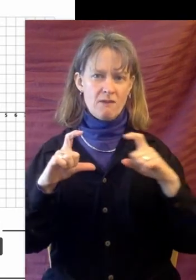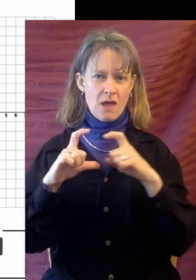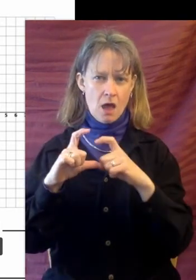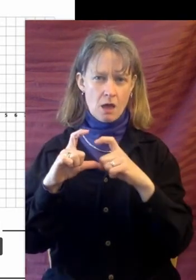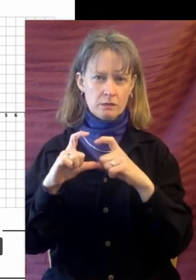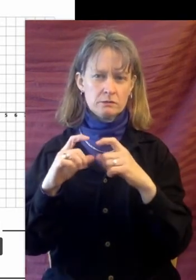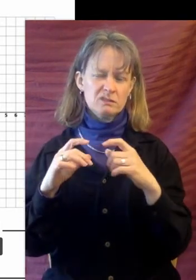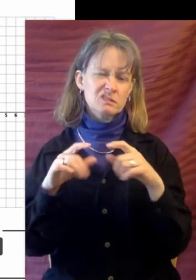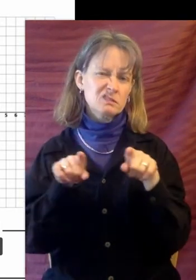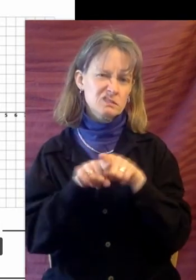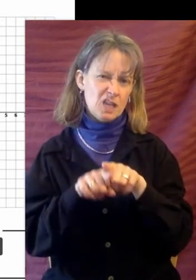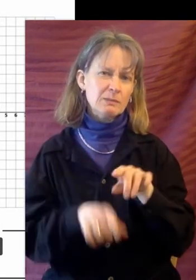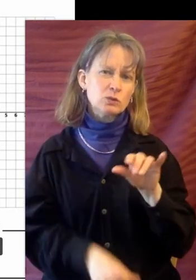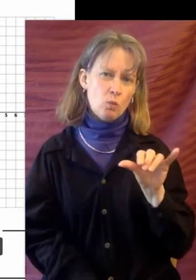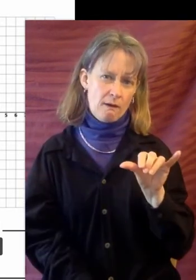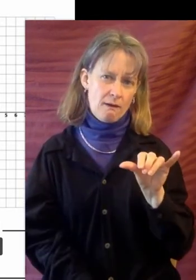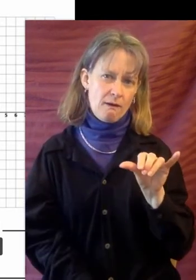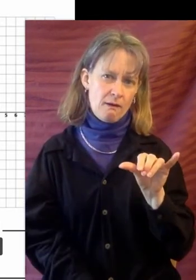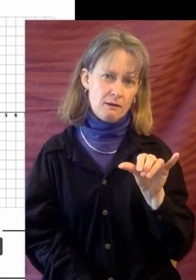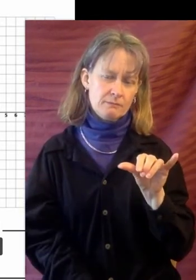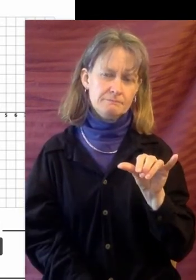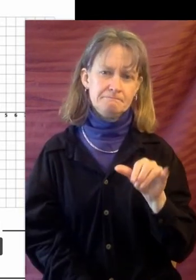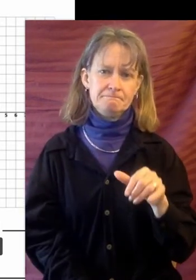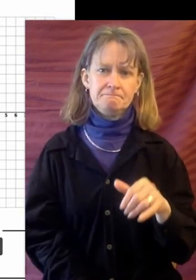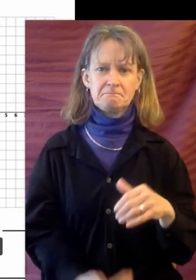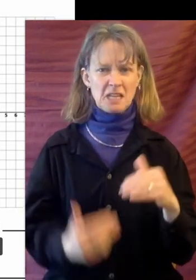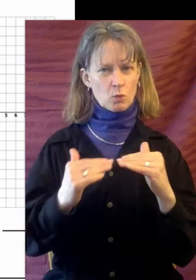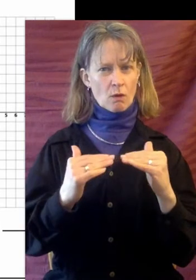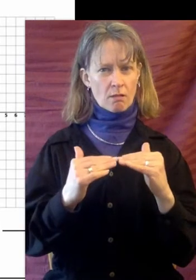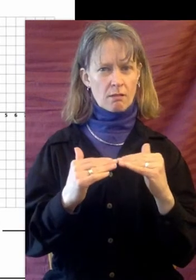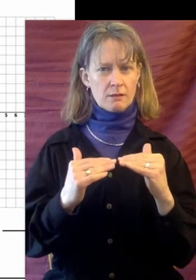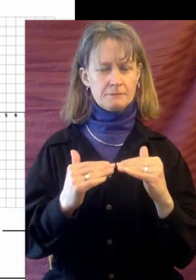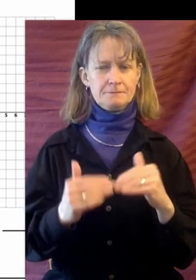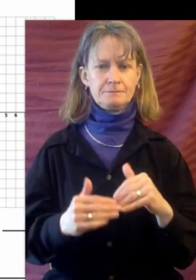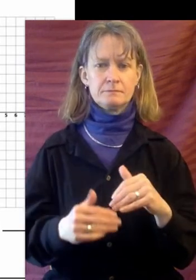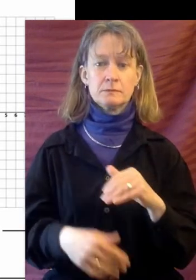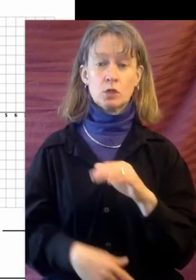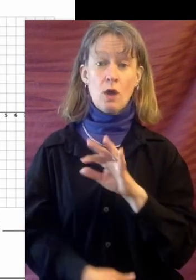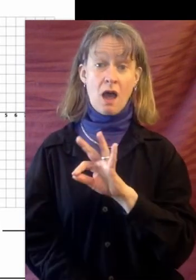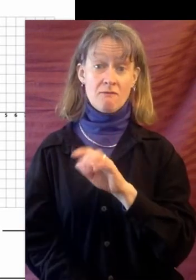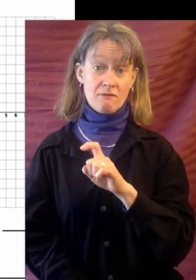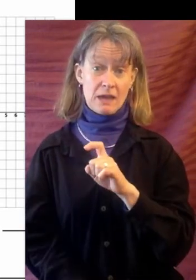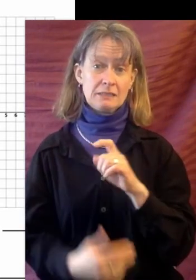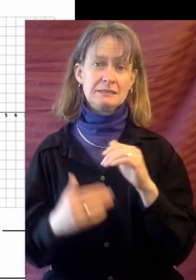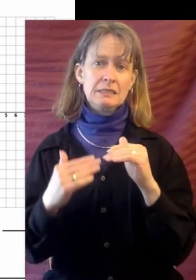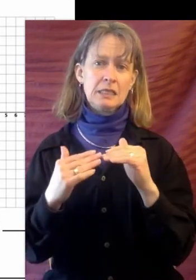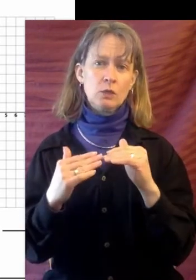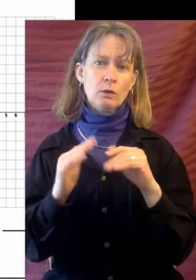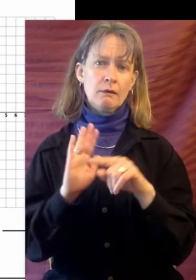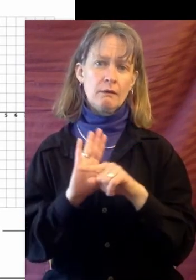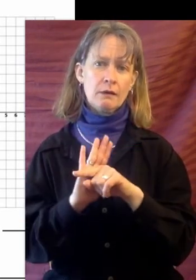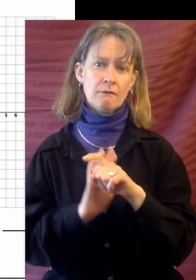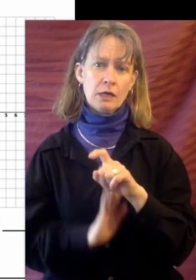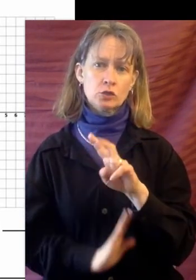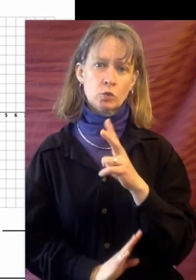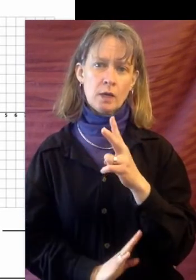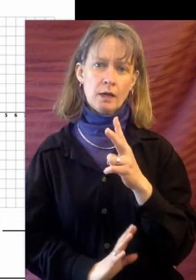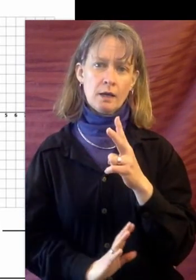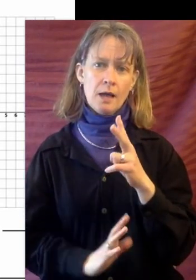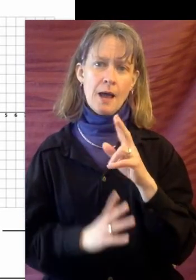So a function of x is equal to negative x squared minus 4x plus